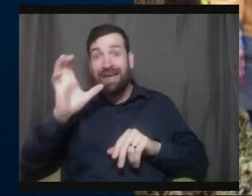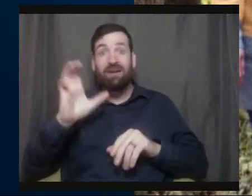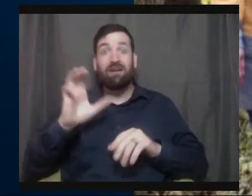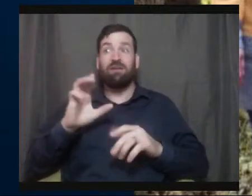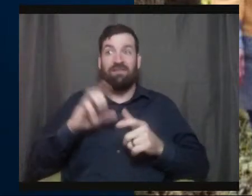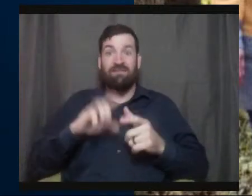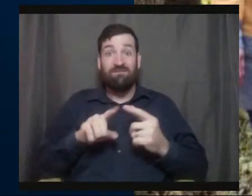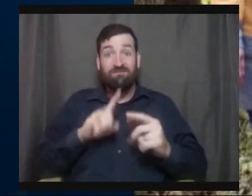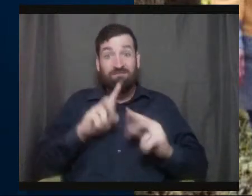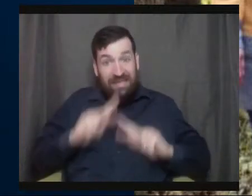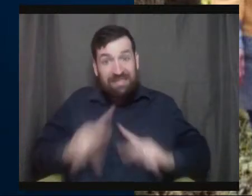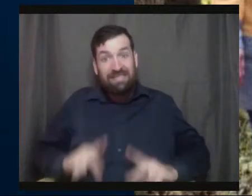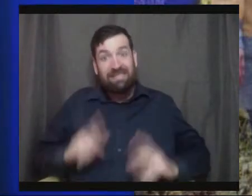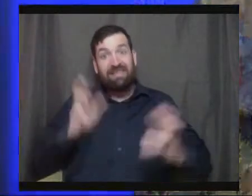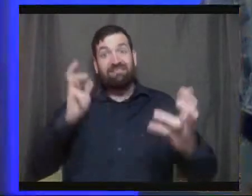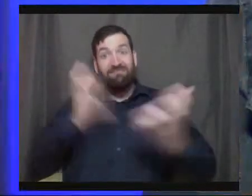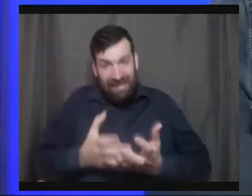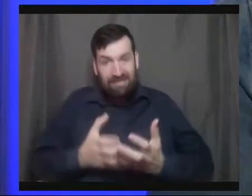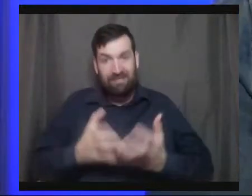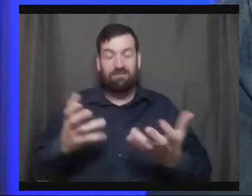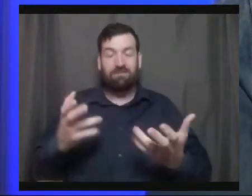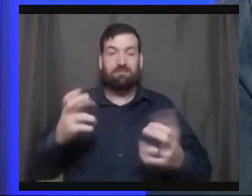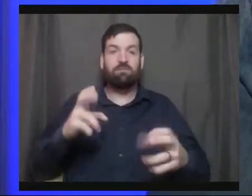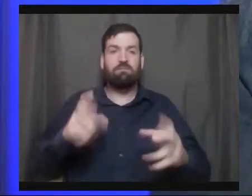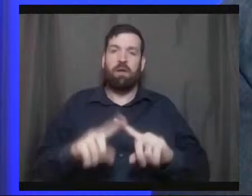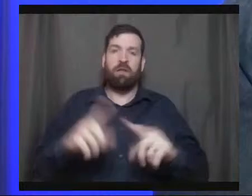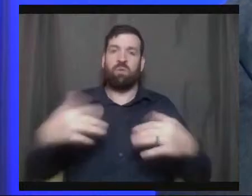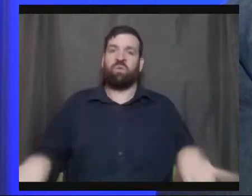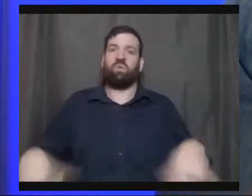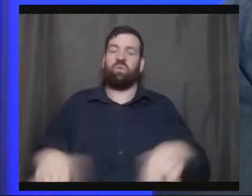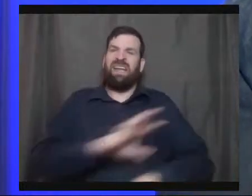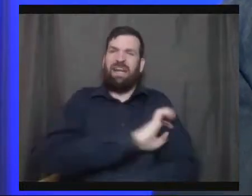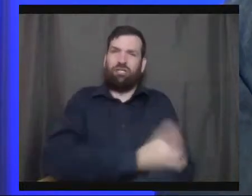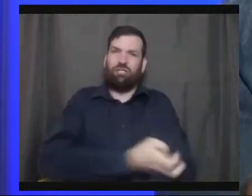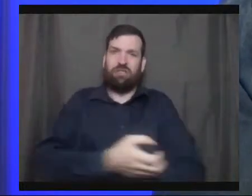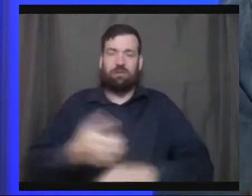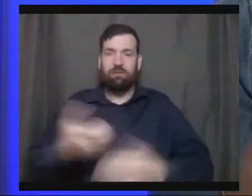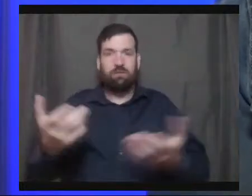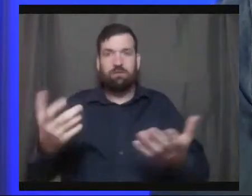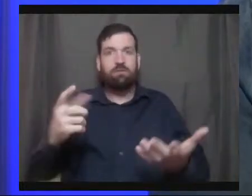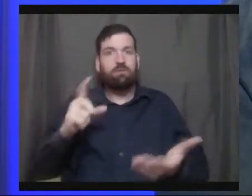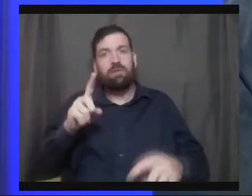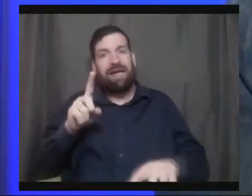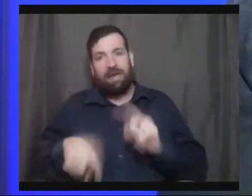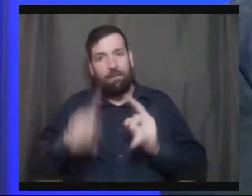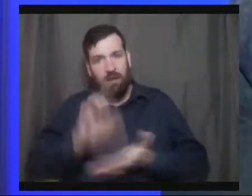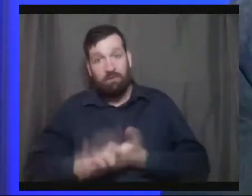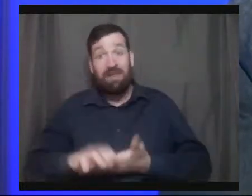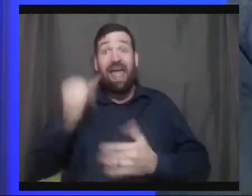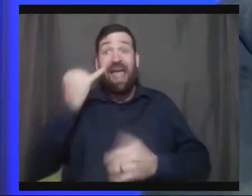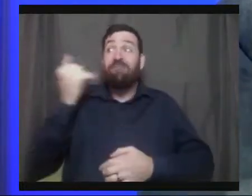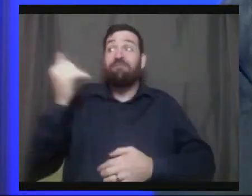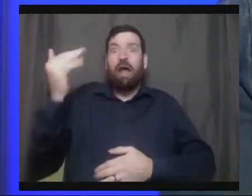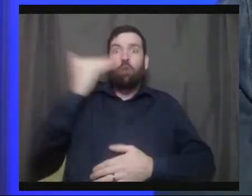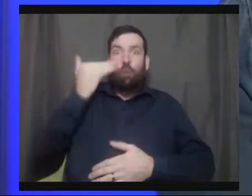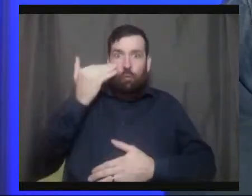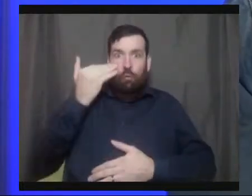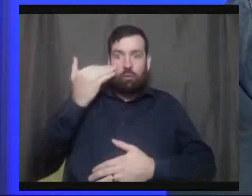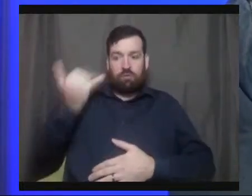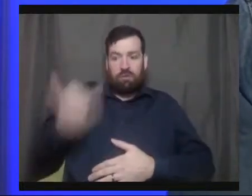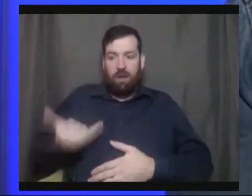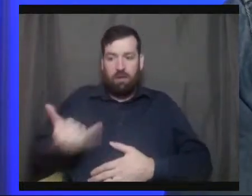the energy is unbelievable. And honestly, had I known that I was going to feel this good at this age of my life, I